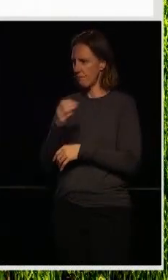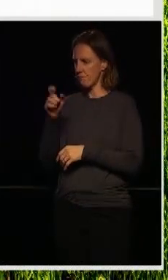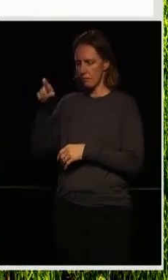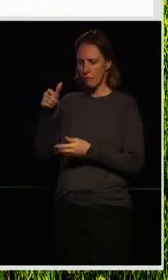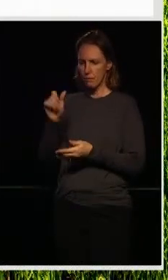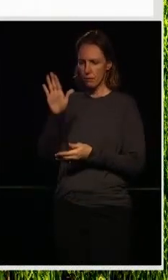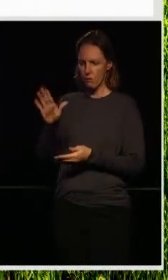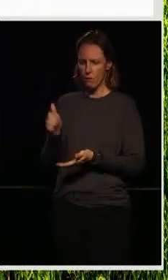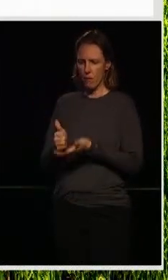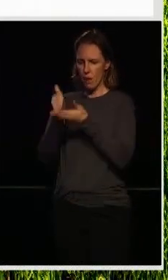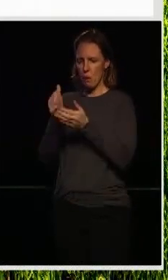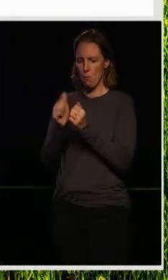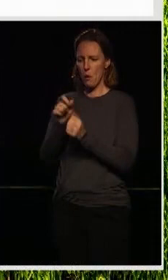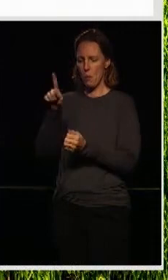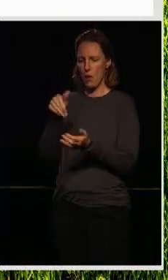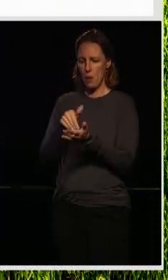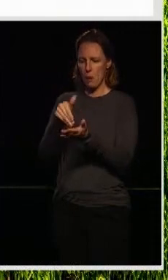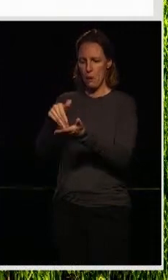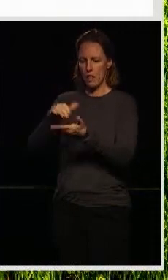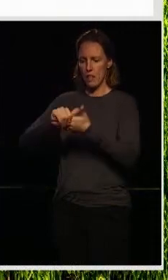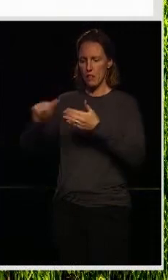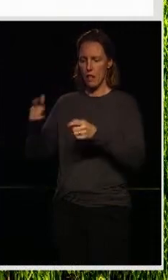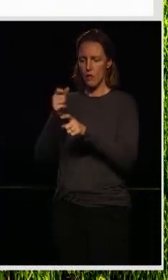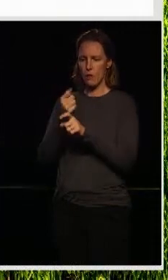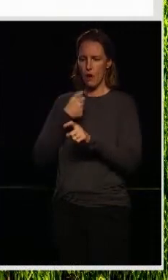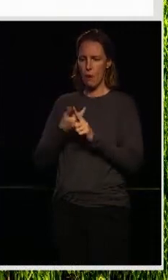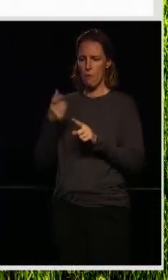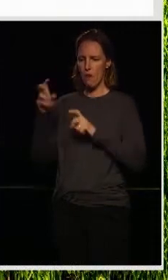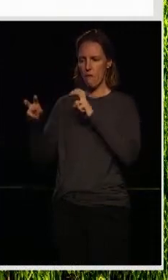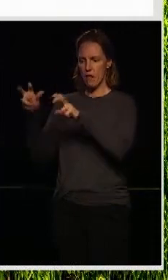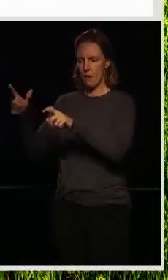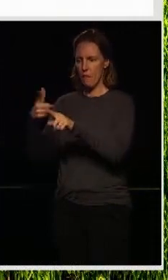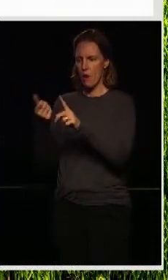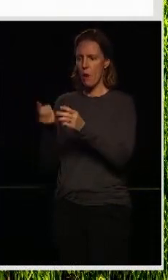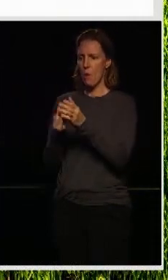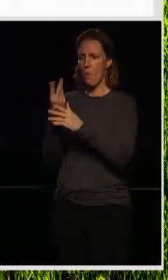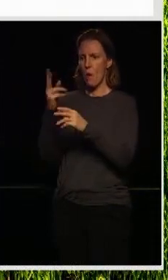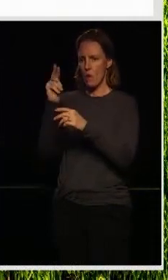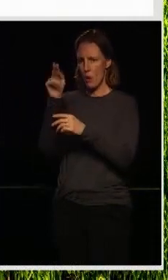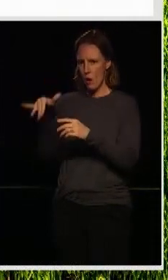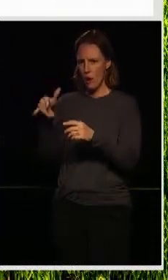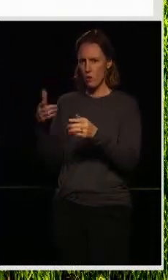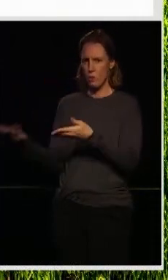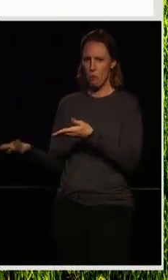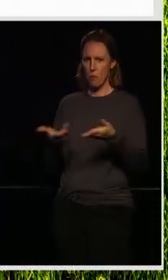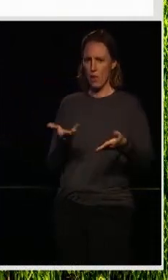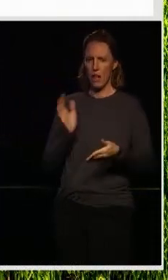help with $1 million of investment from Grow New York to bring our mission of